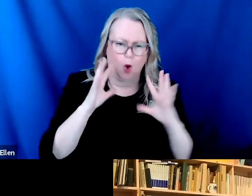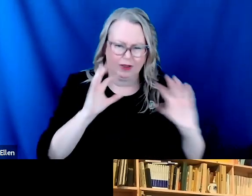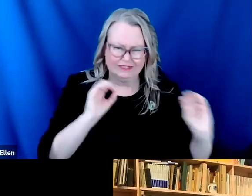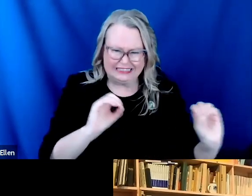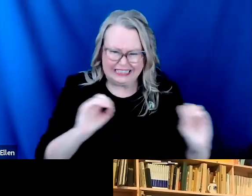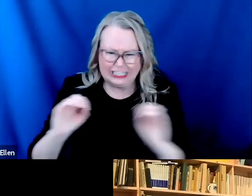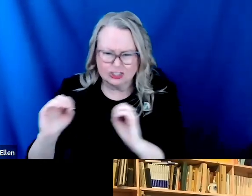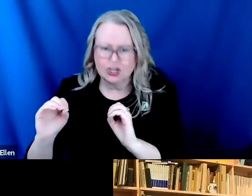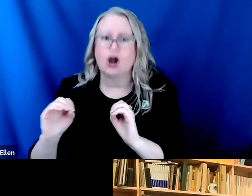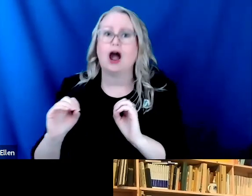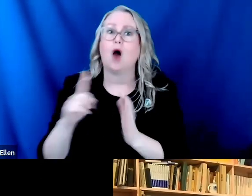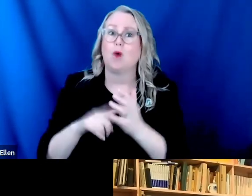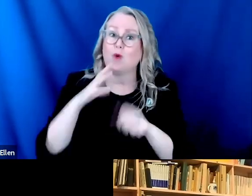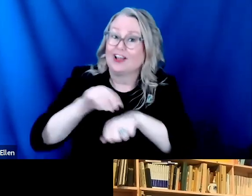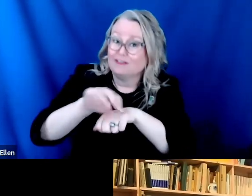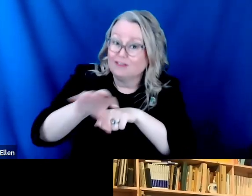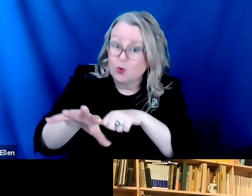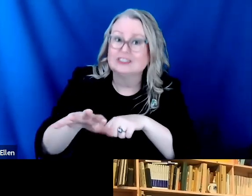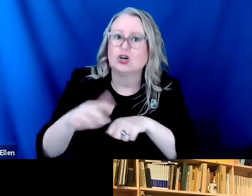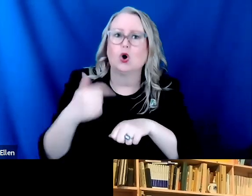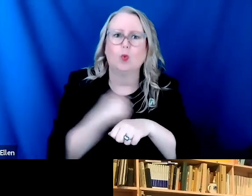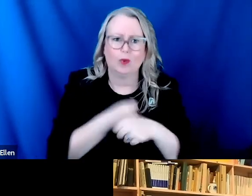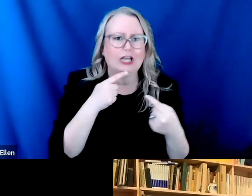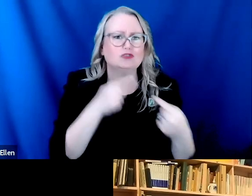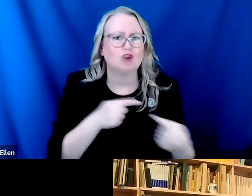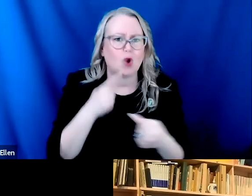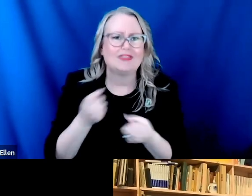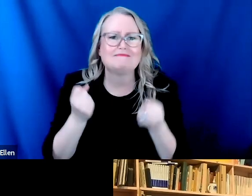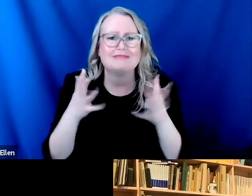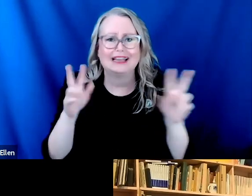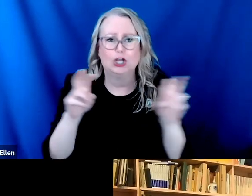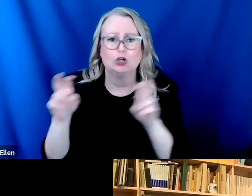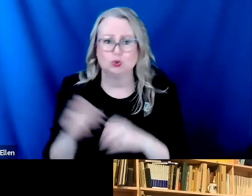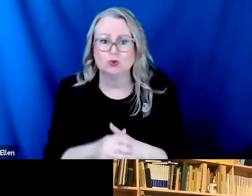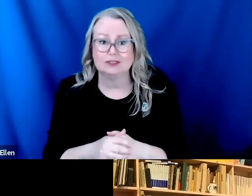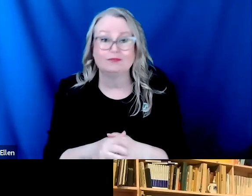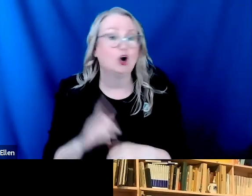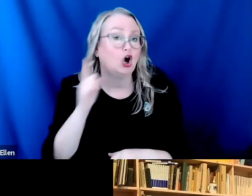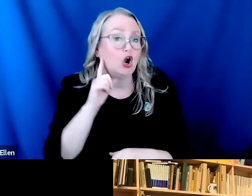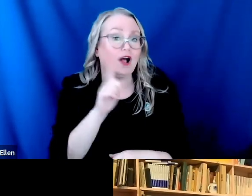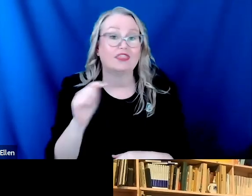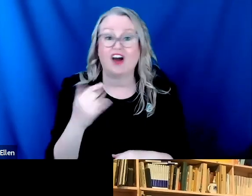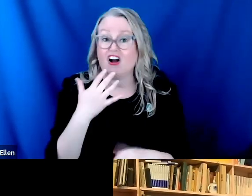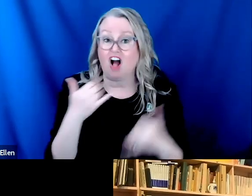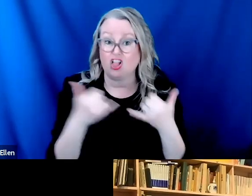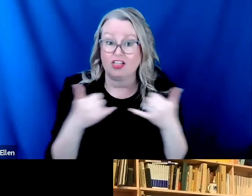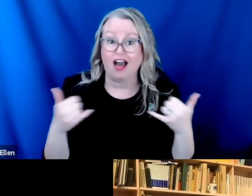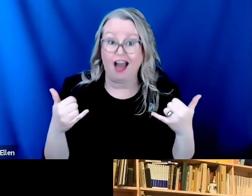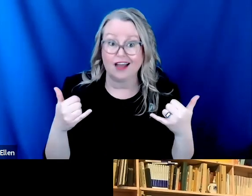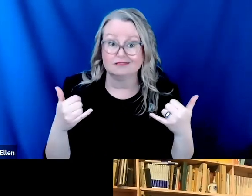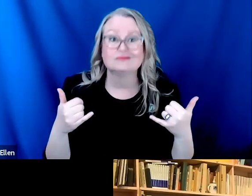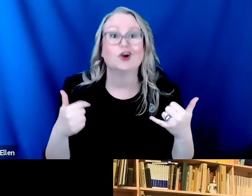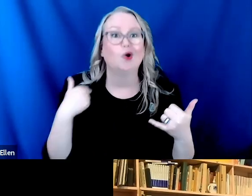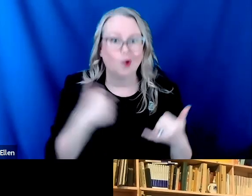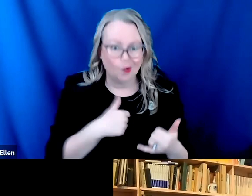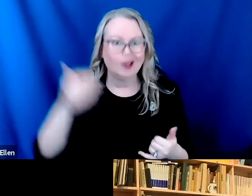important societal issues, including but not limited to the problem of the color line within which the paradigmatic societal